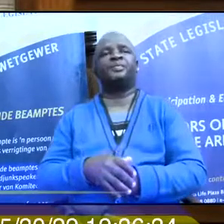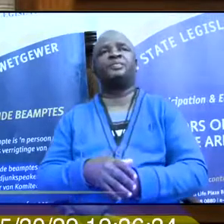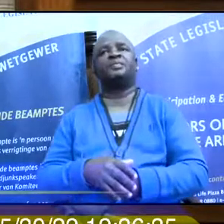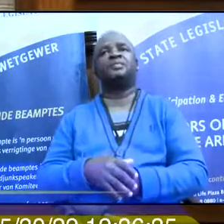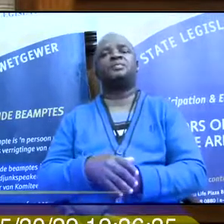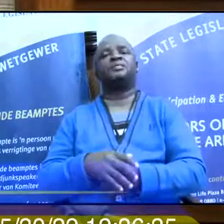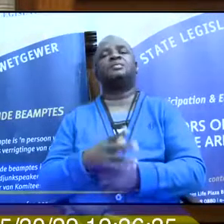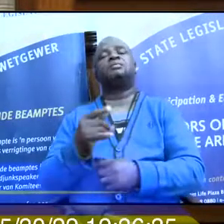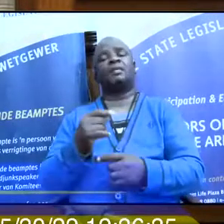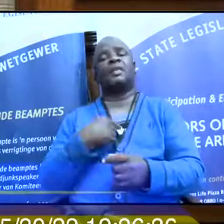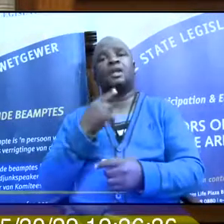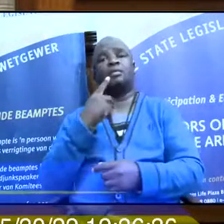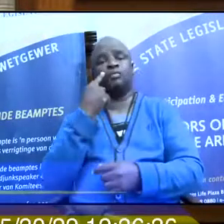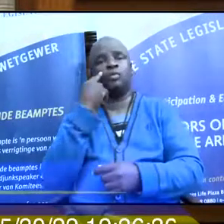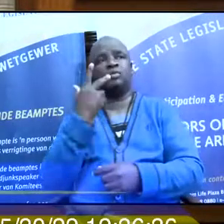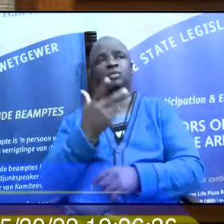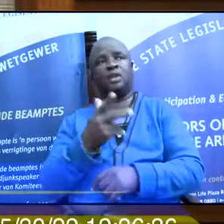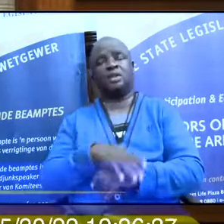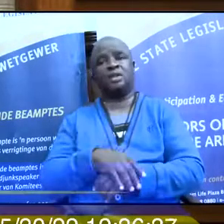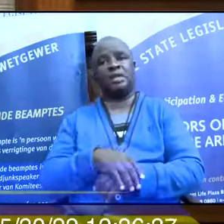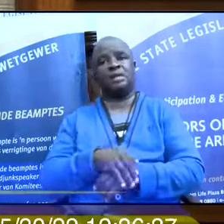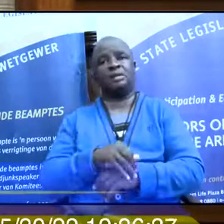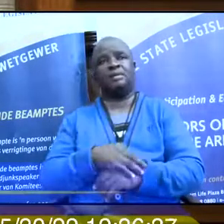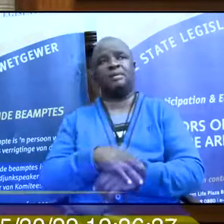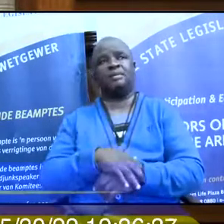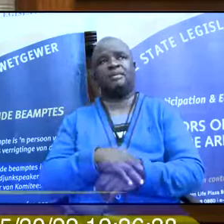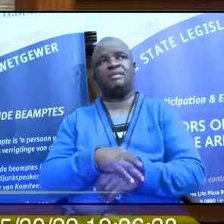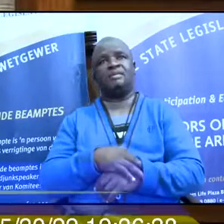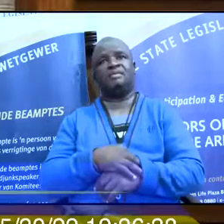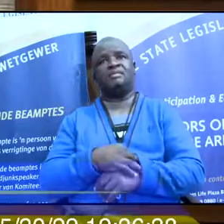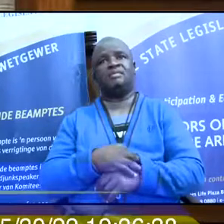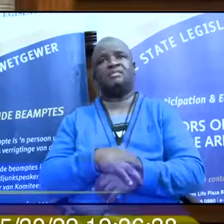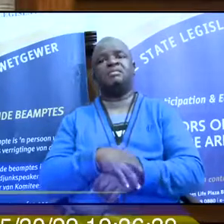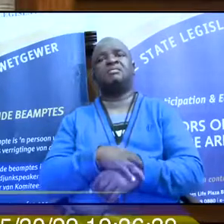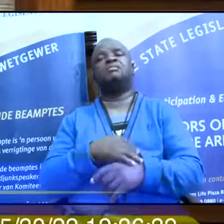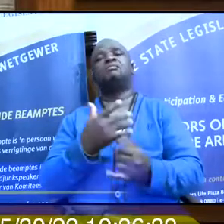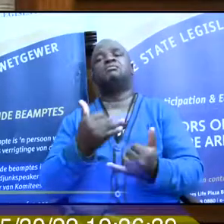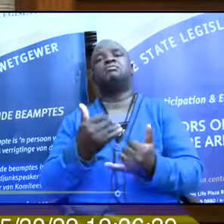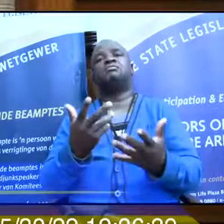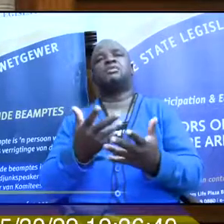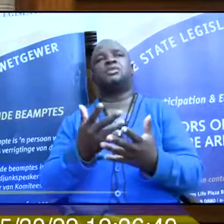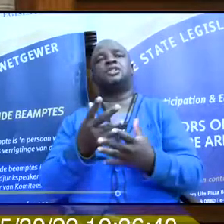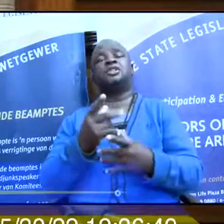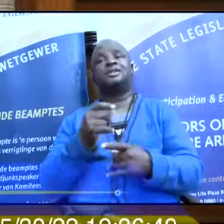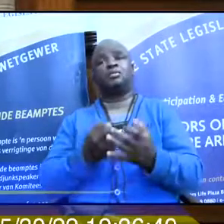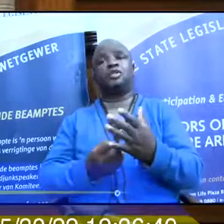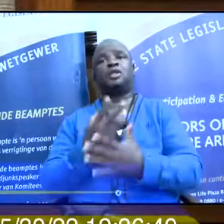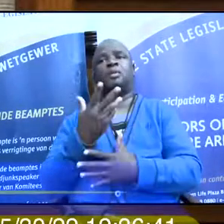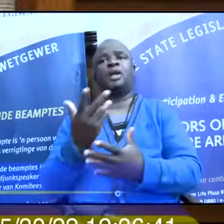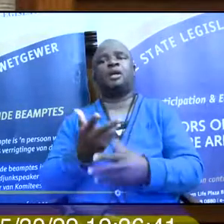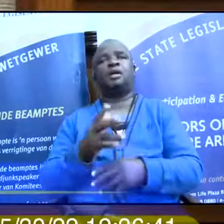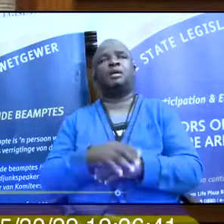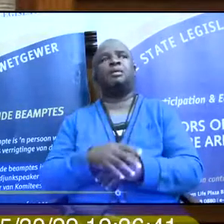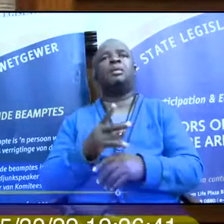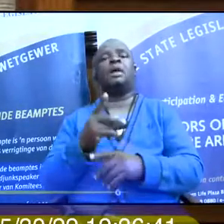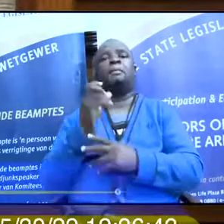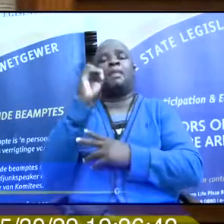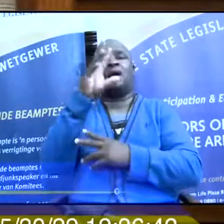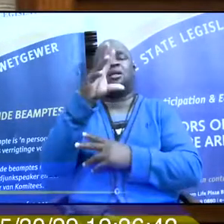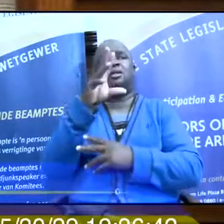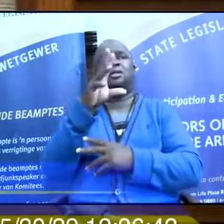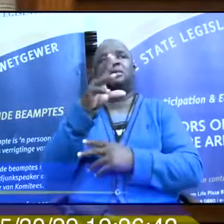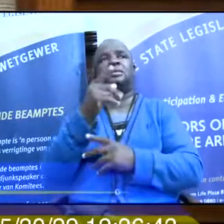testimony to these honorable it is precisely what is transpired now in in the mining